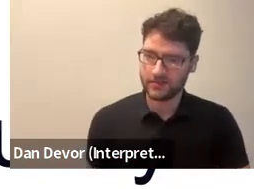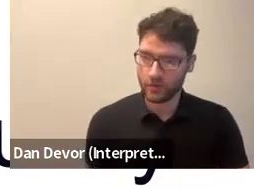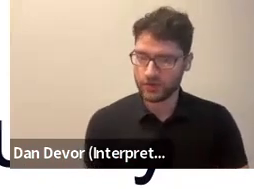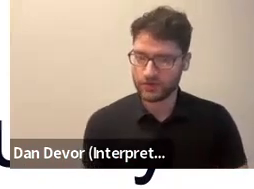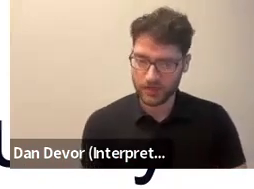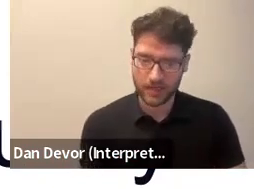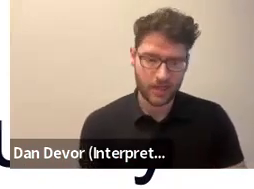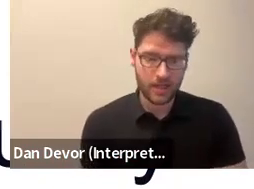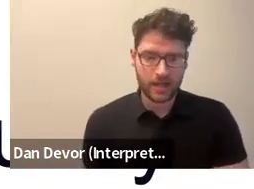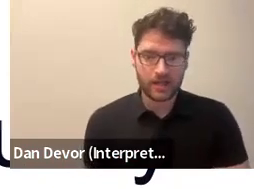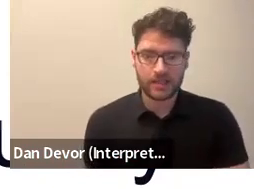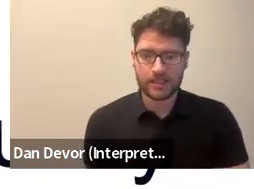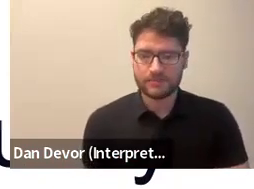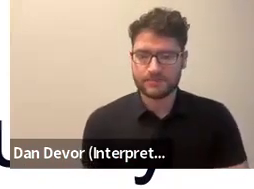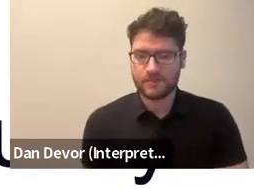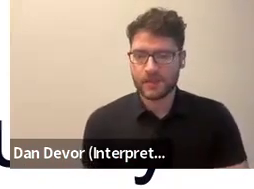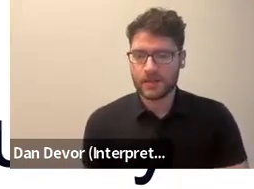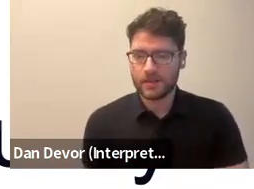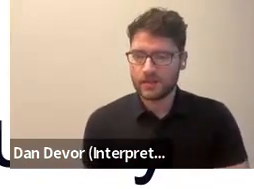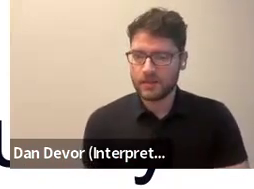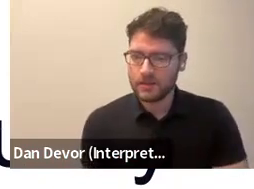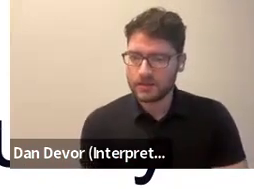in 1843.